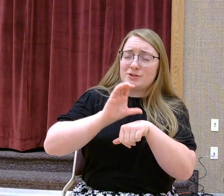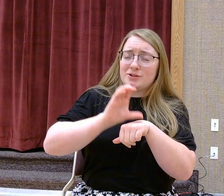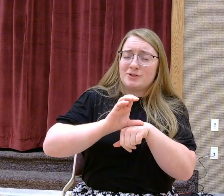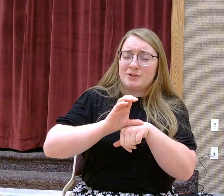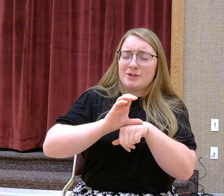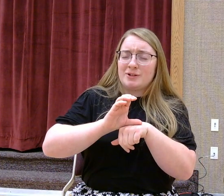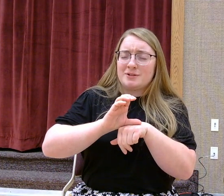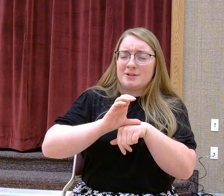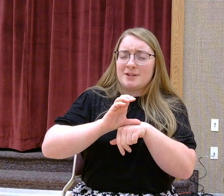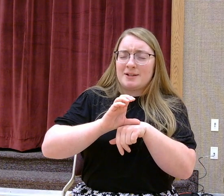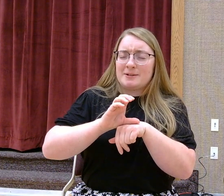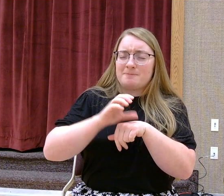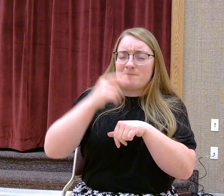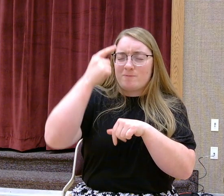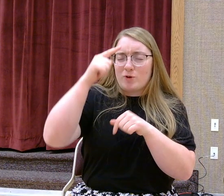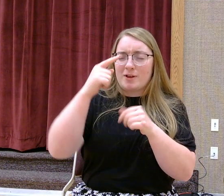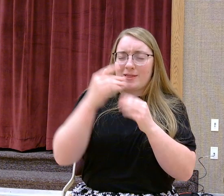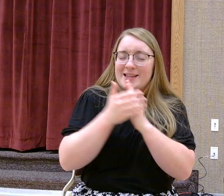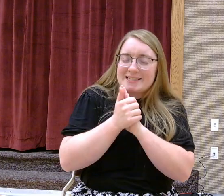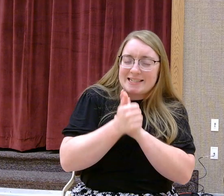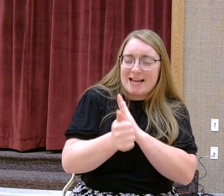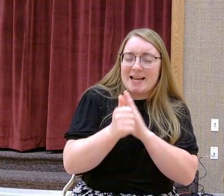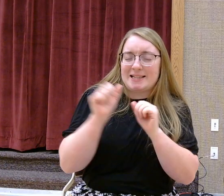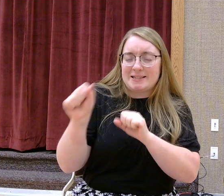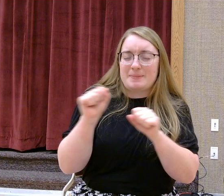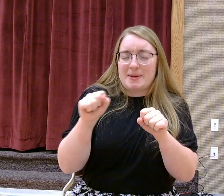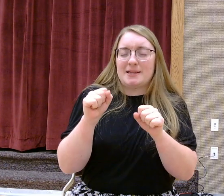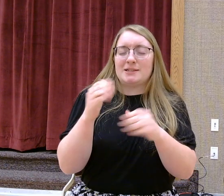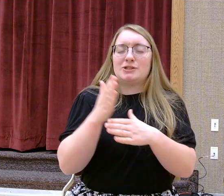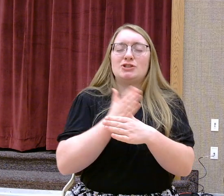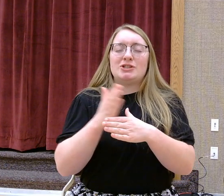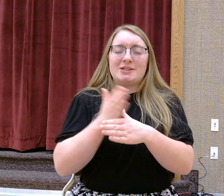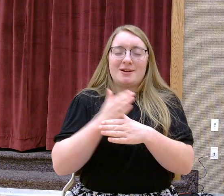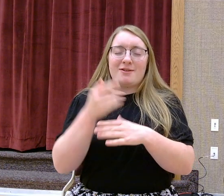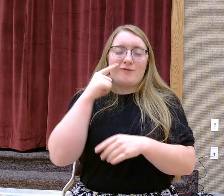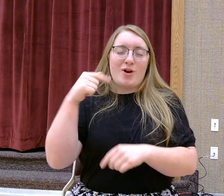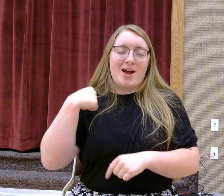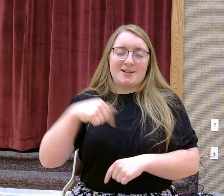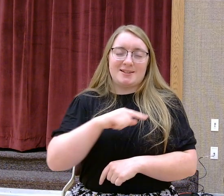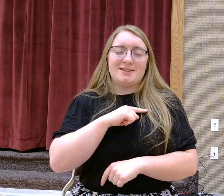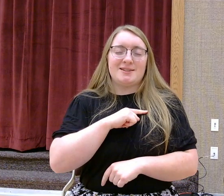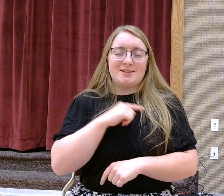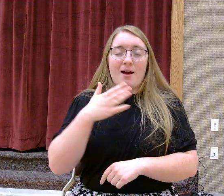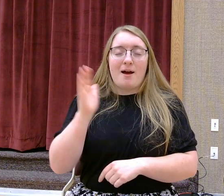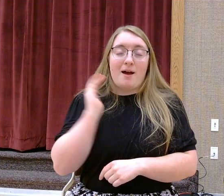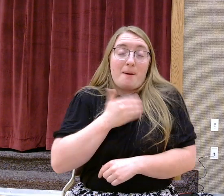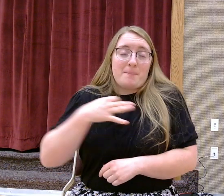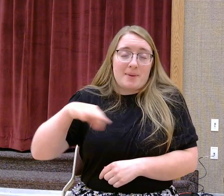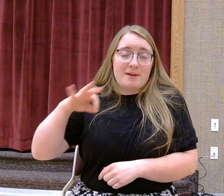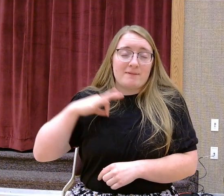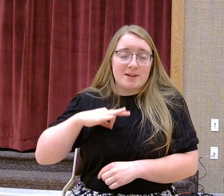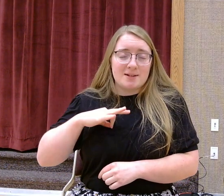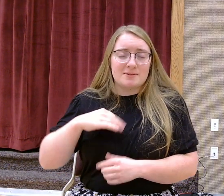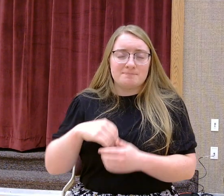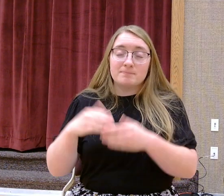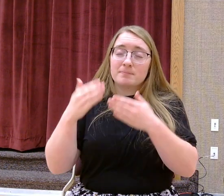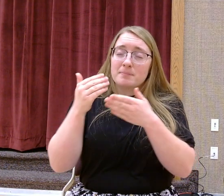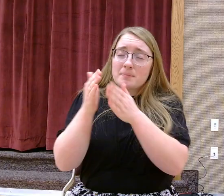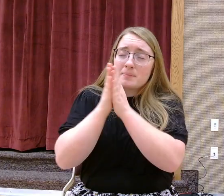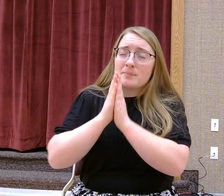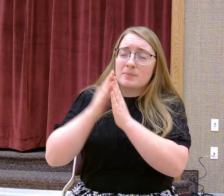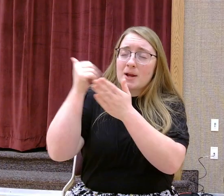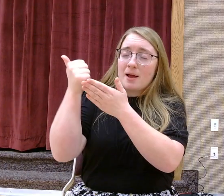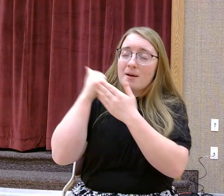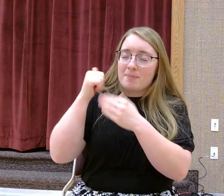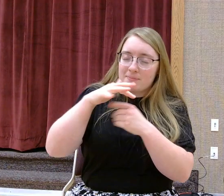for the talents and abilities that are shared on our behalf. We pray that thou would help us to help others around us and to become